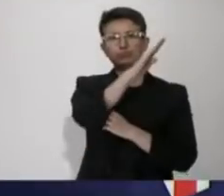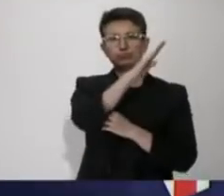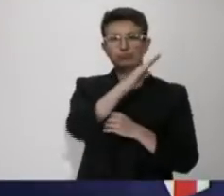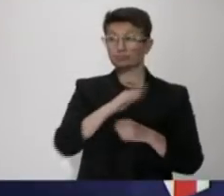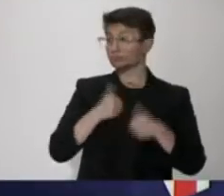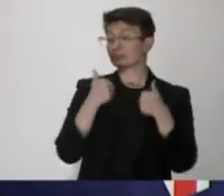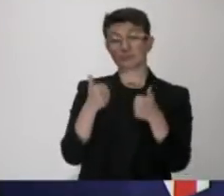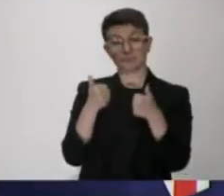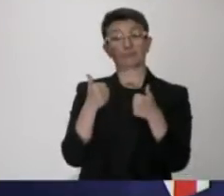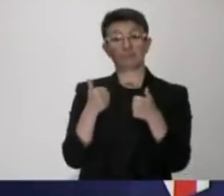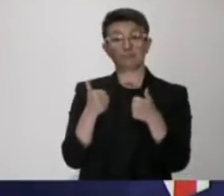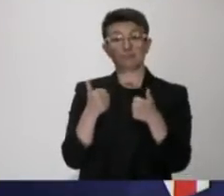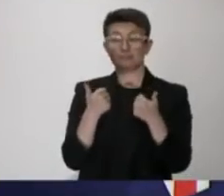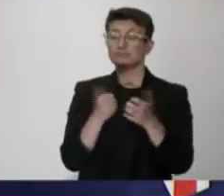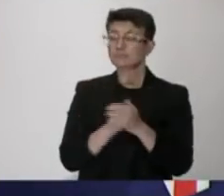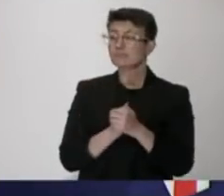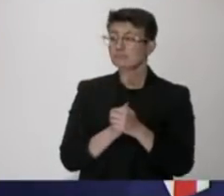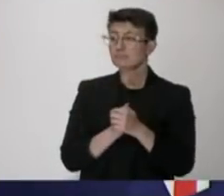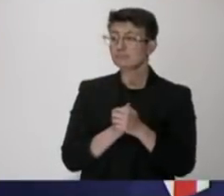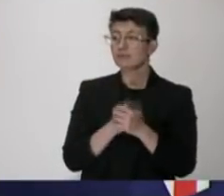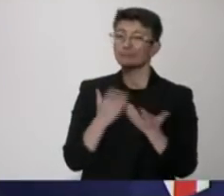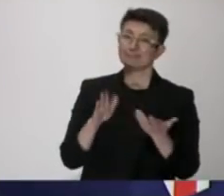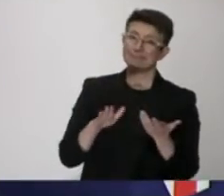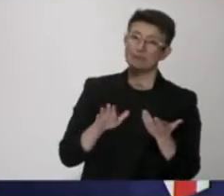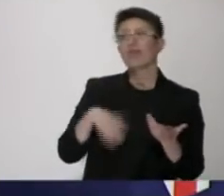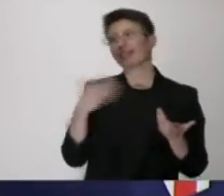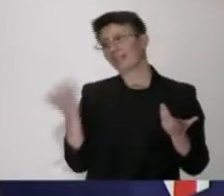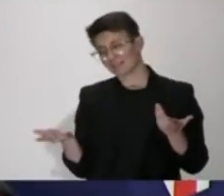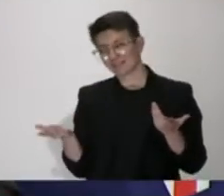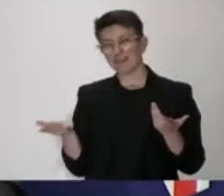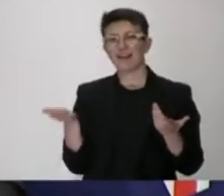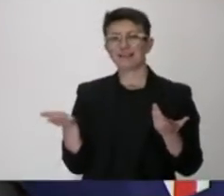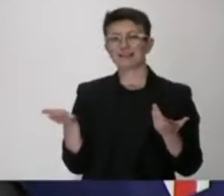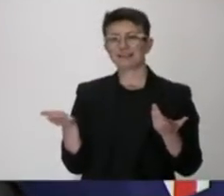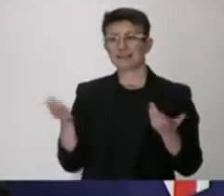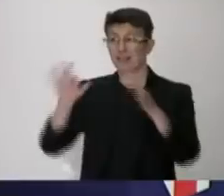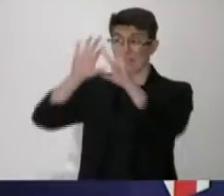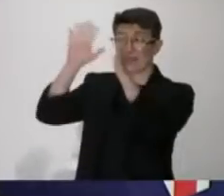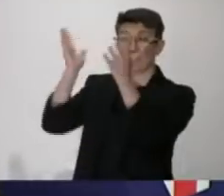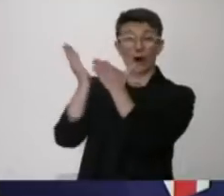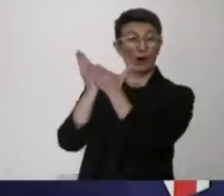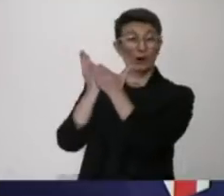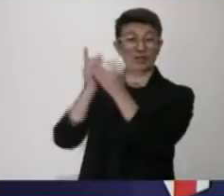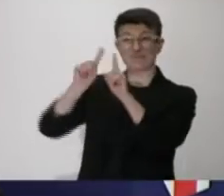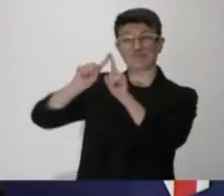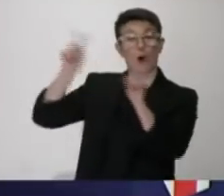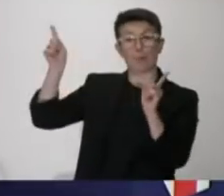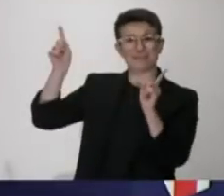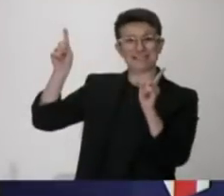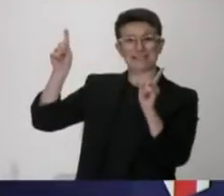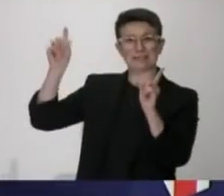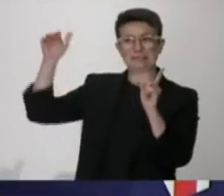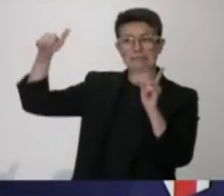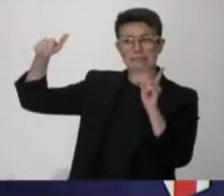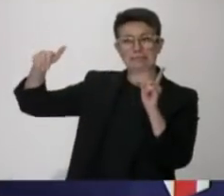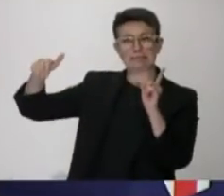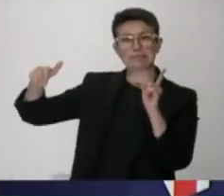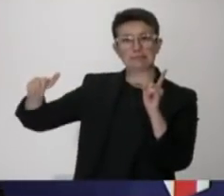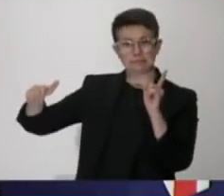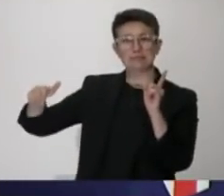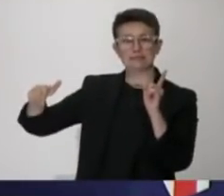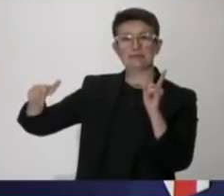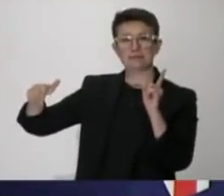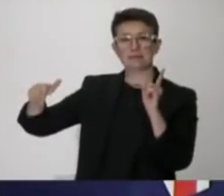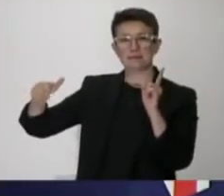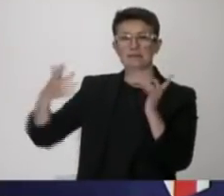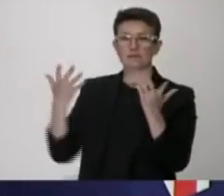economic forecasts. On the other side of the coin is that the rest of the world has been going in the opposite direction, slowing down more